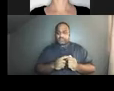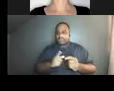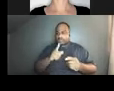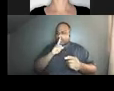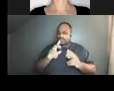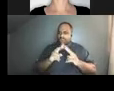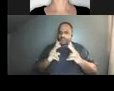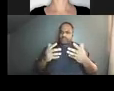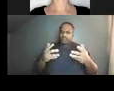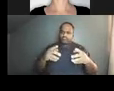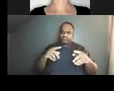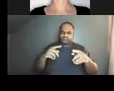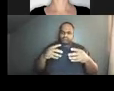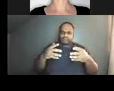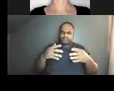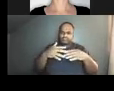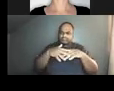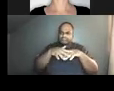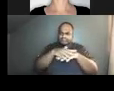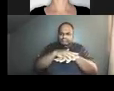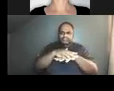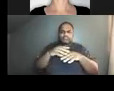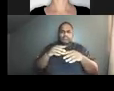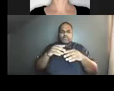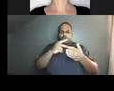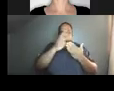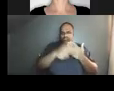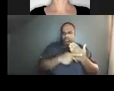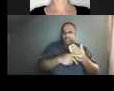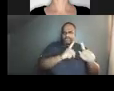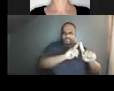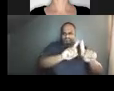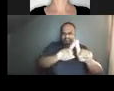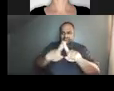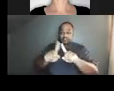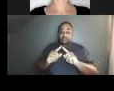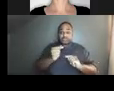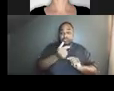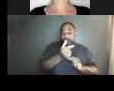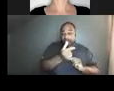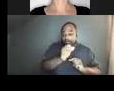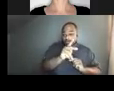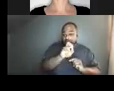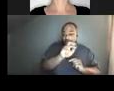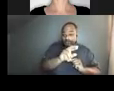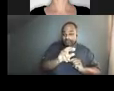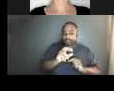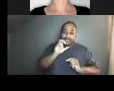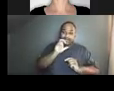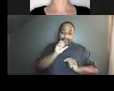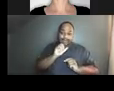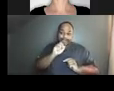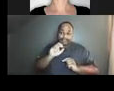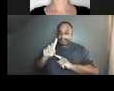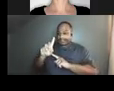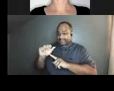cross-sectional program. So we have here a gender and the age and disability and social